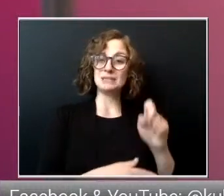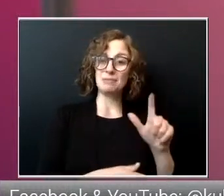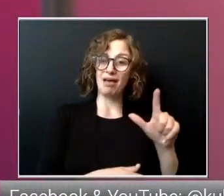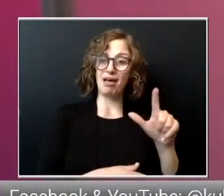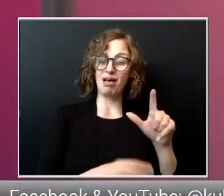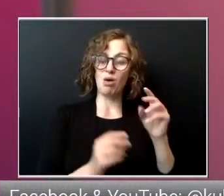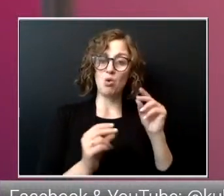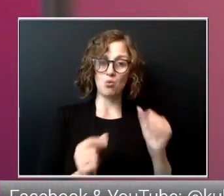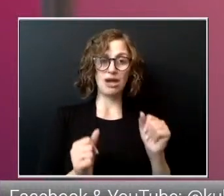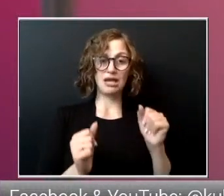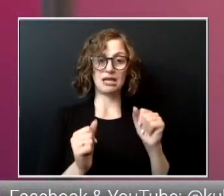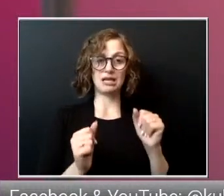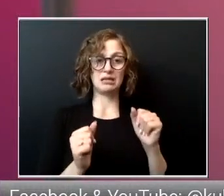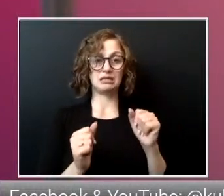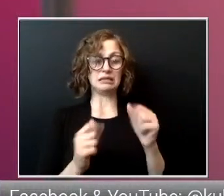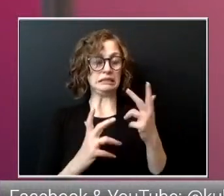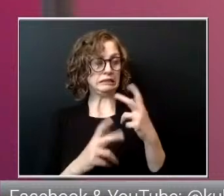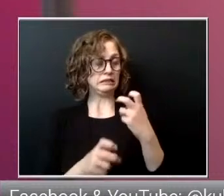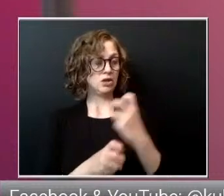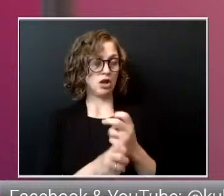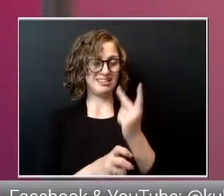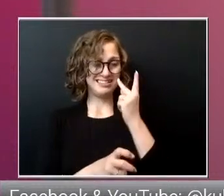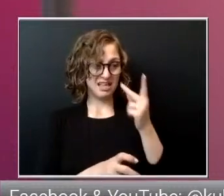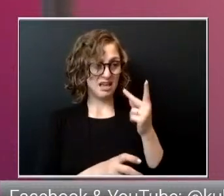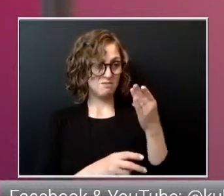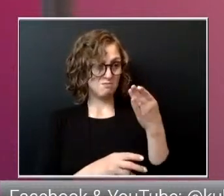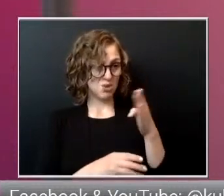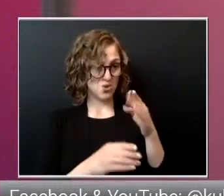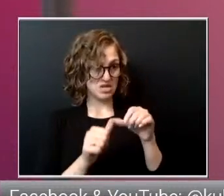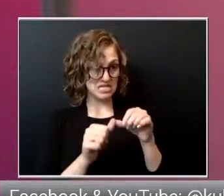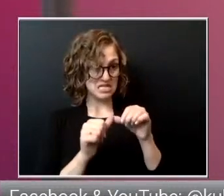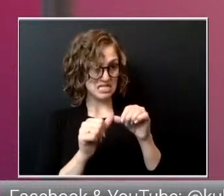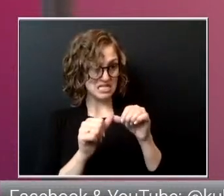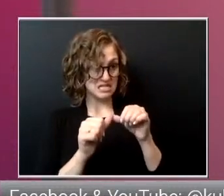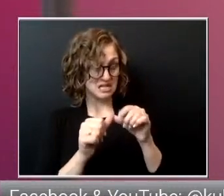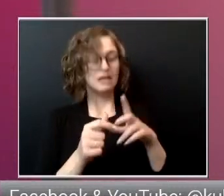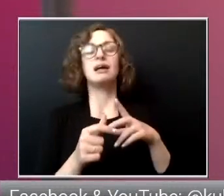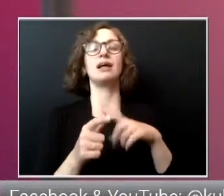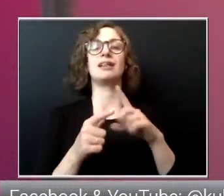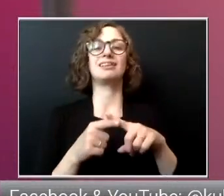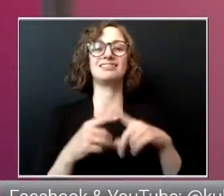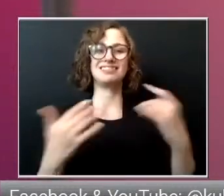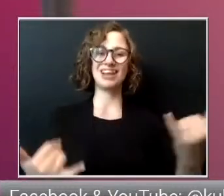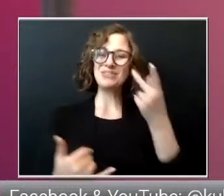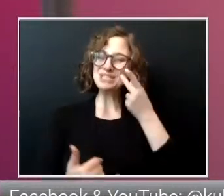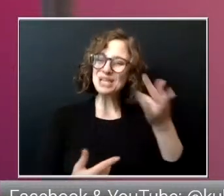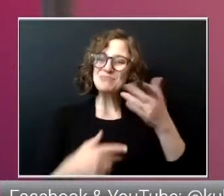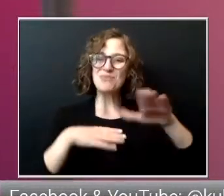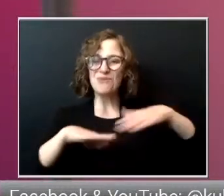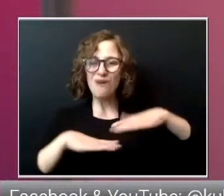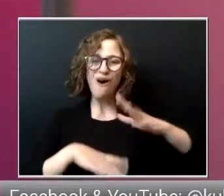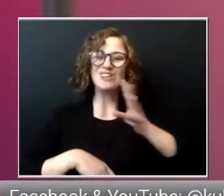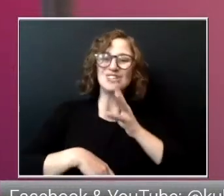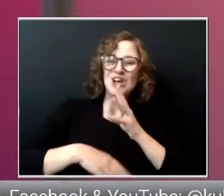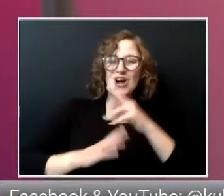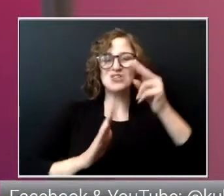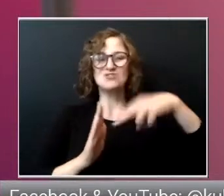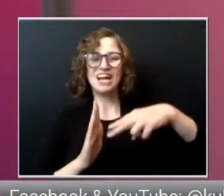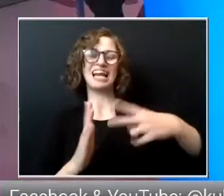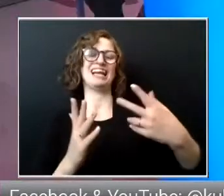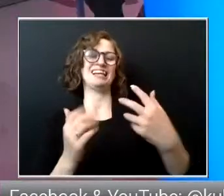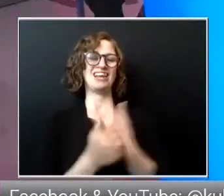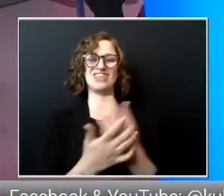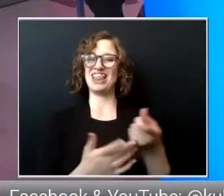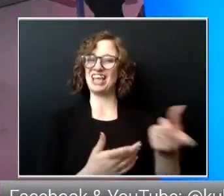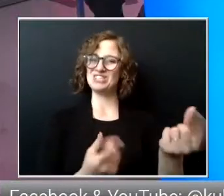to see a light at the end of the tunnel, and then going to watching him walk and talk and read and do everything he's doing. Milestones. Pretty